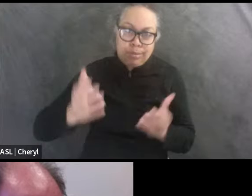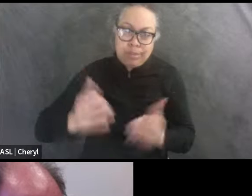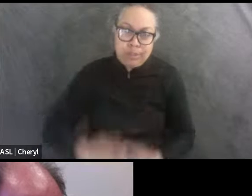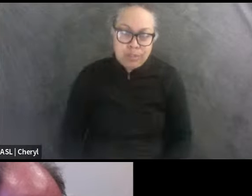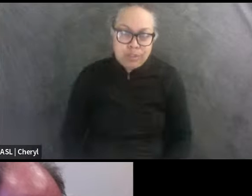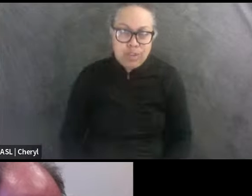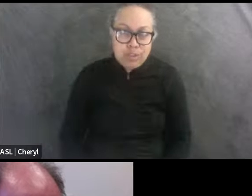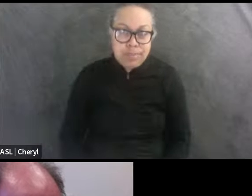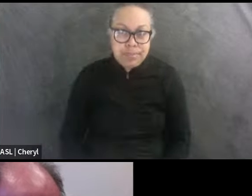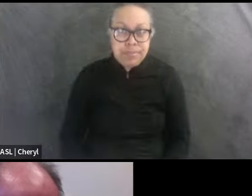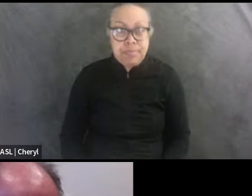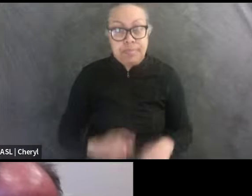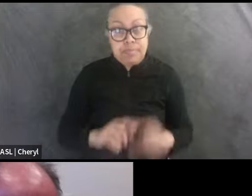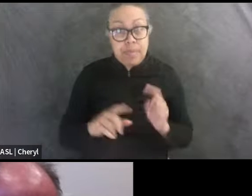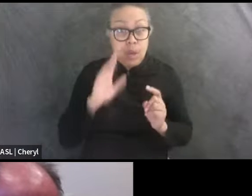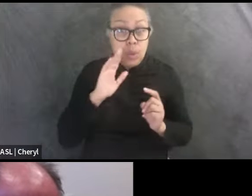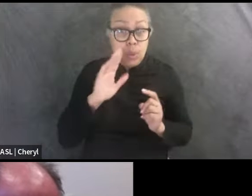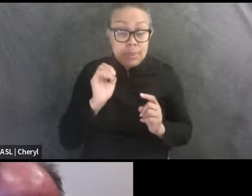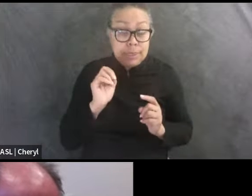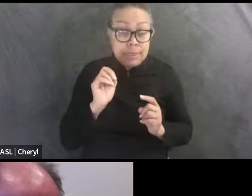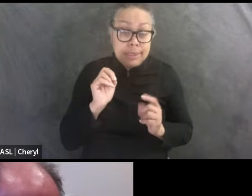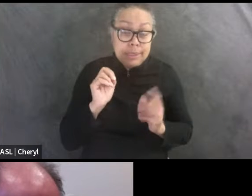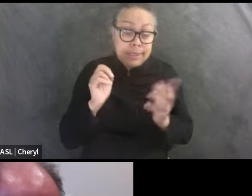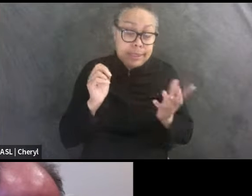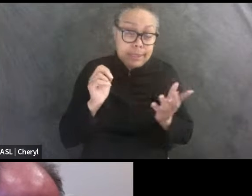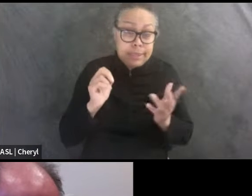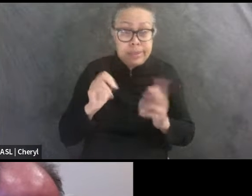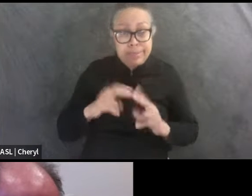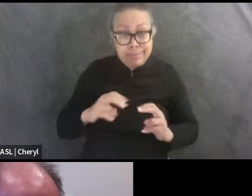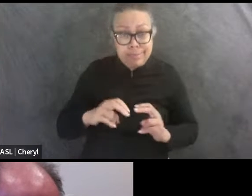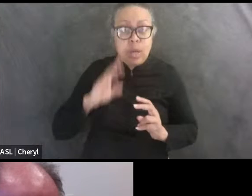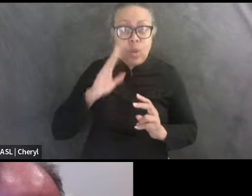But it will be what it will be, and it will be public,